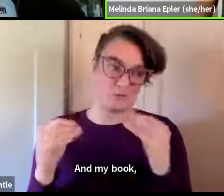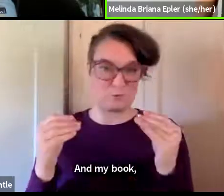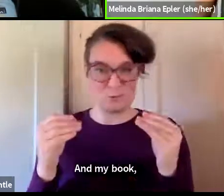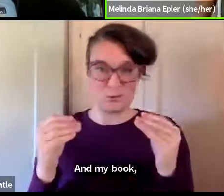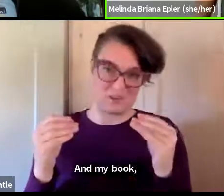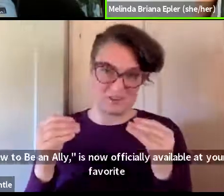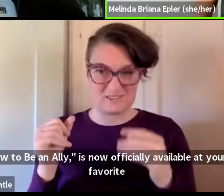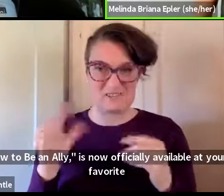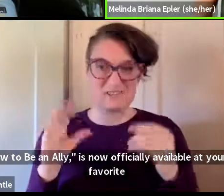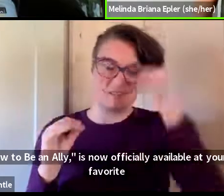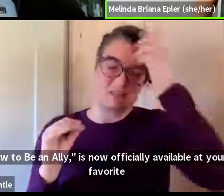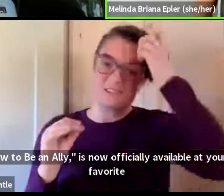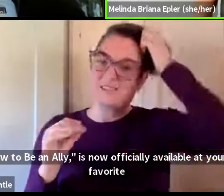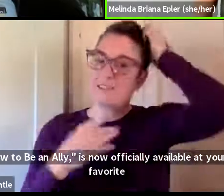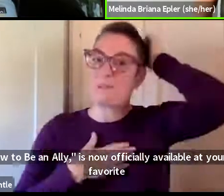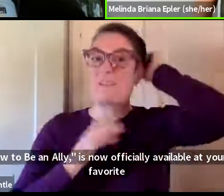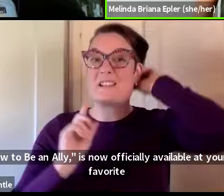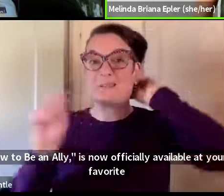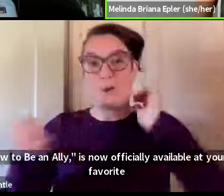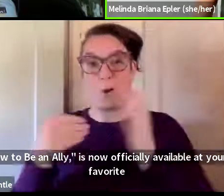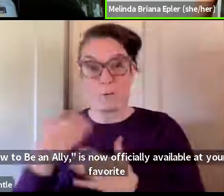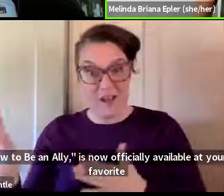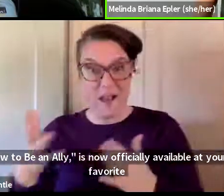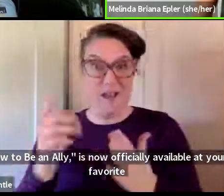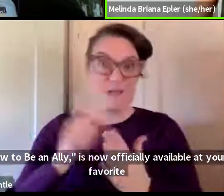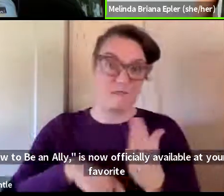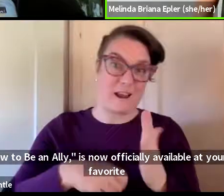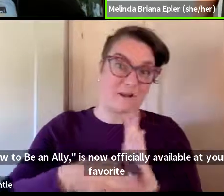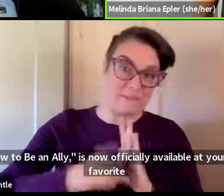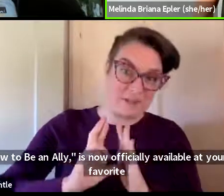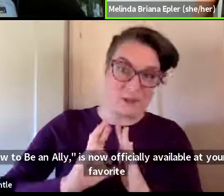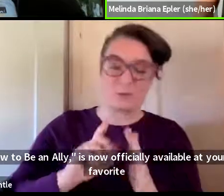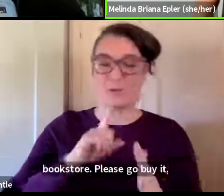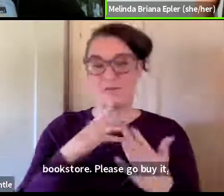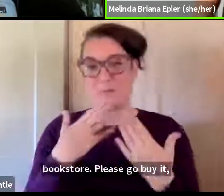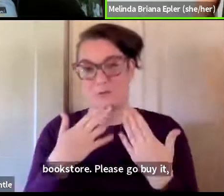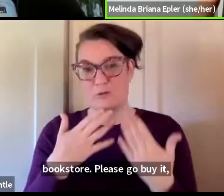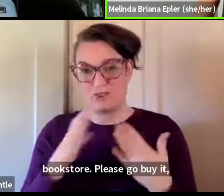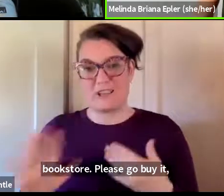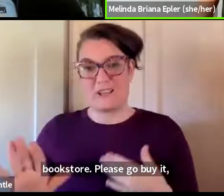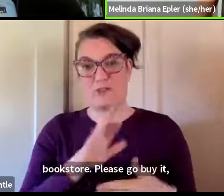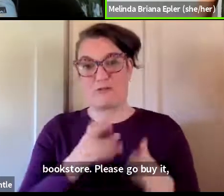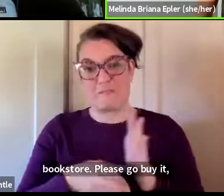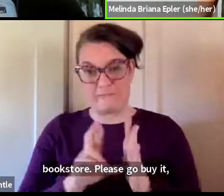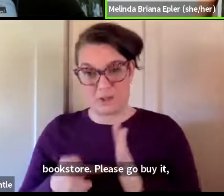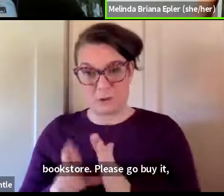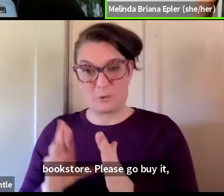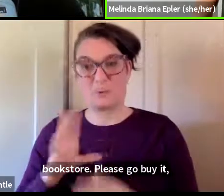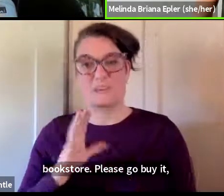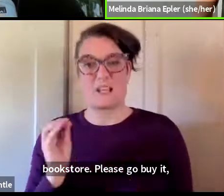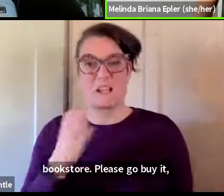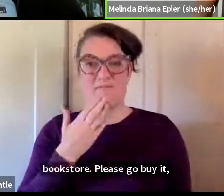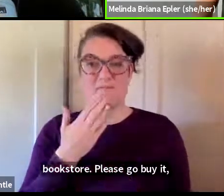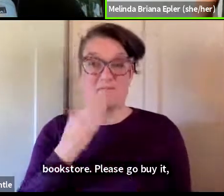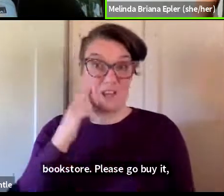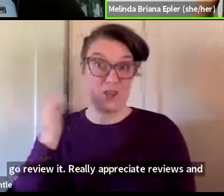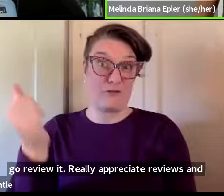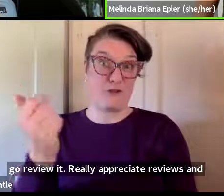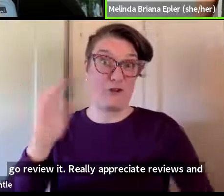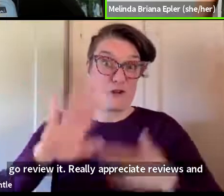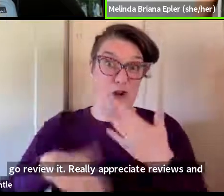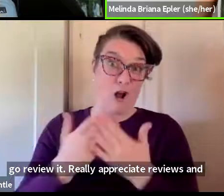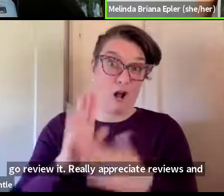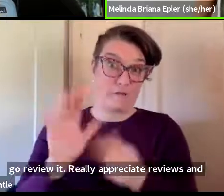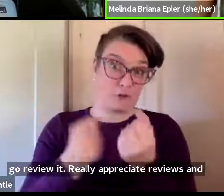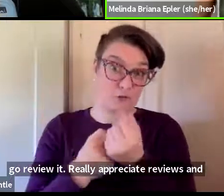bookstore. So please go buy it, go review it. Really appreciate reviews, and thank you for all of your support. You can learn